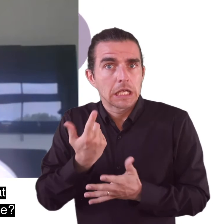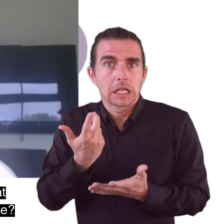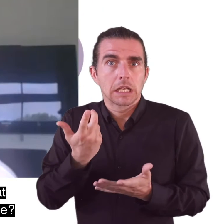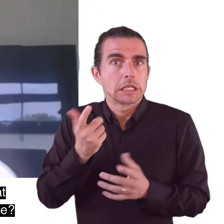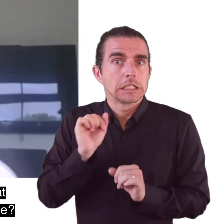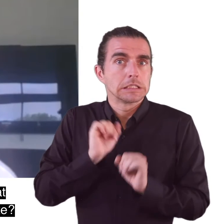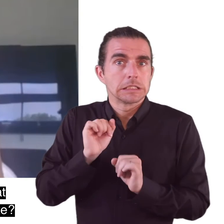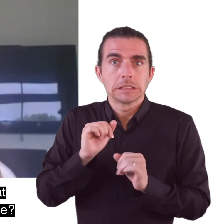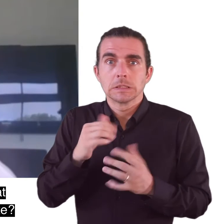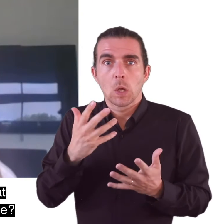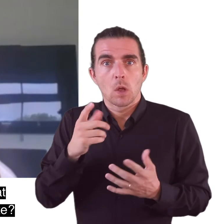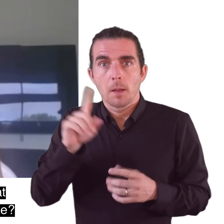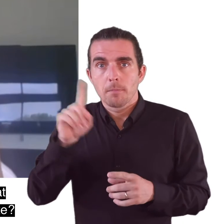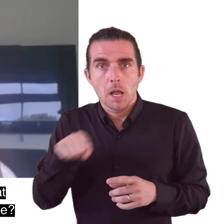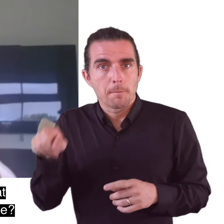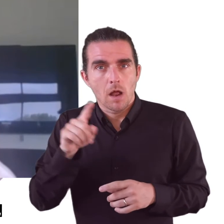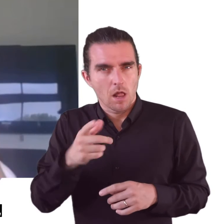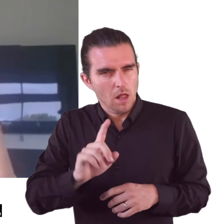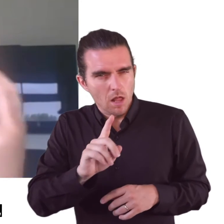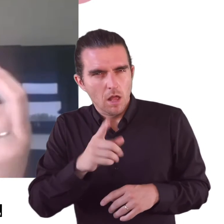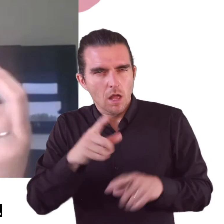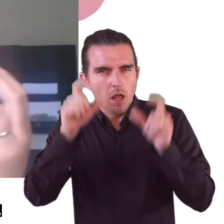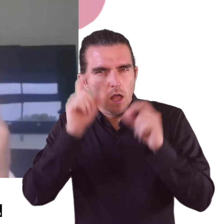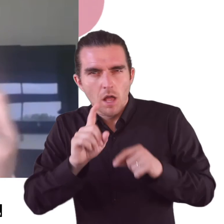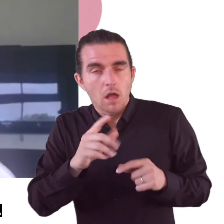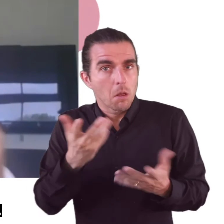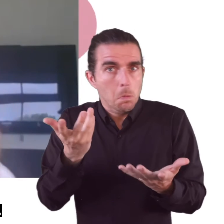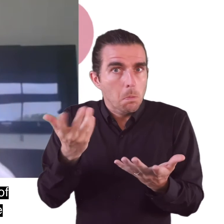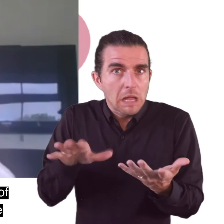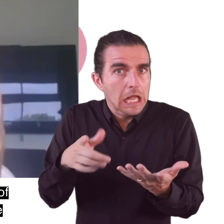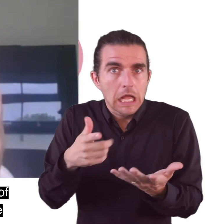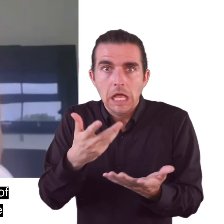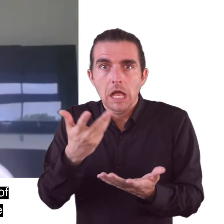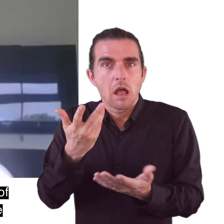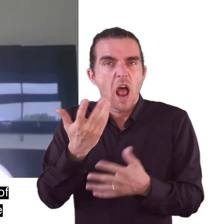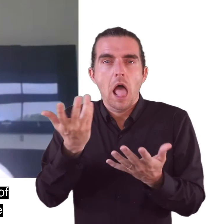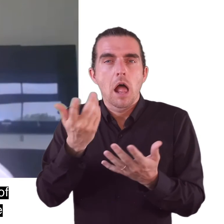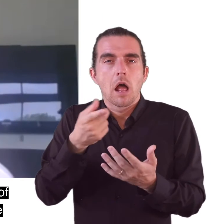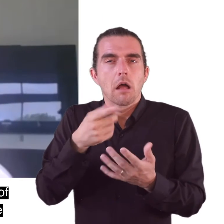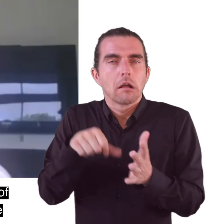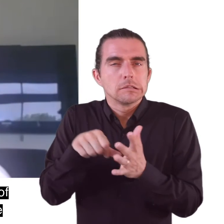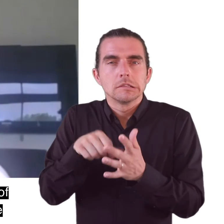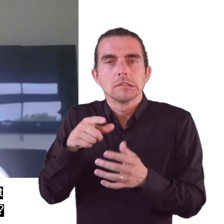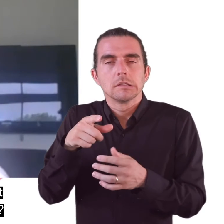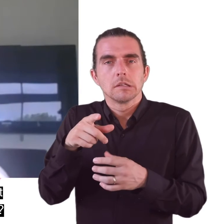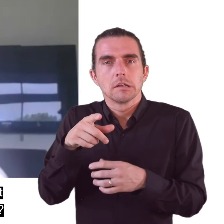to people wanting that down in black and white? Is there you know, sometimes there's a sort of labelling kind